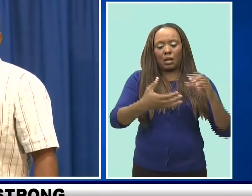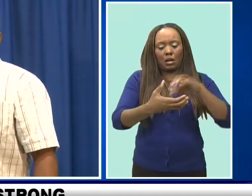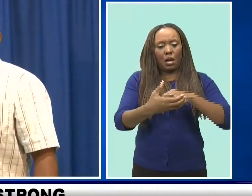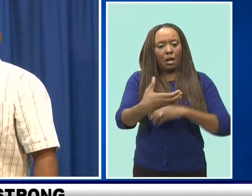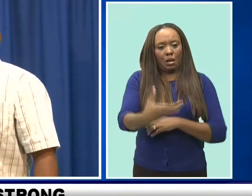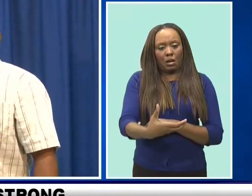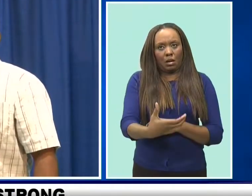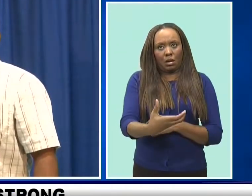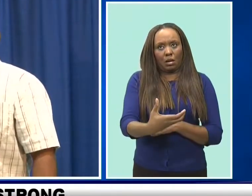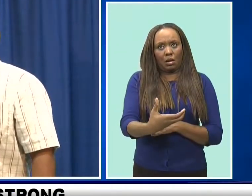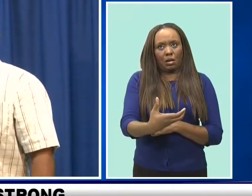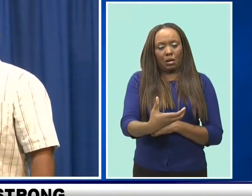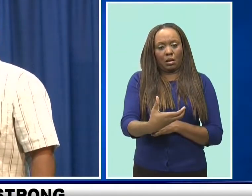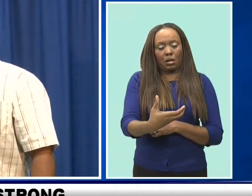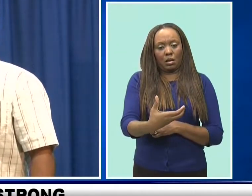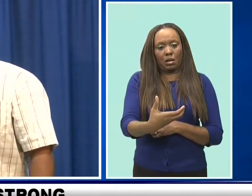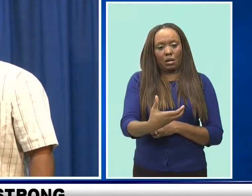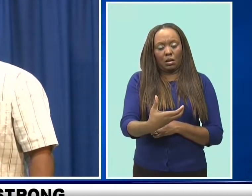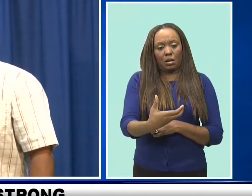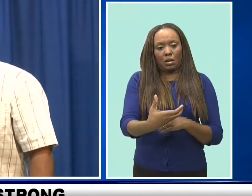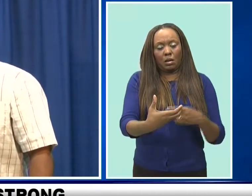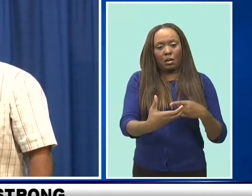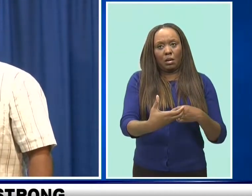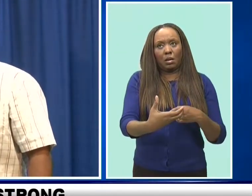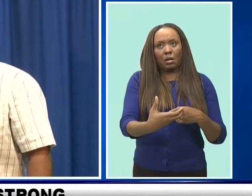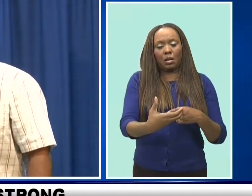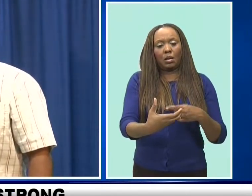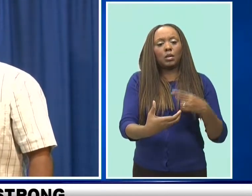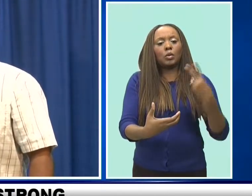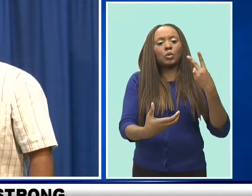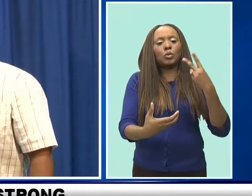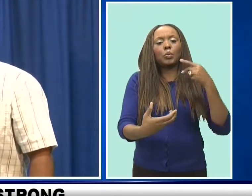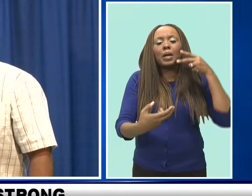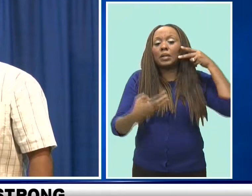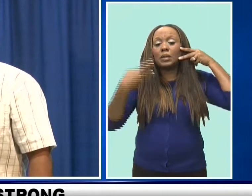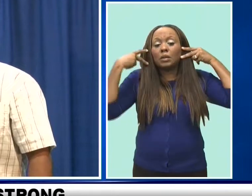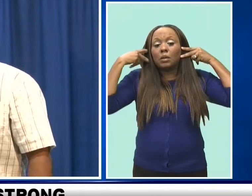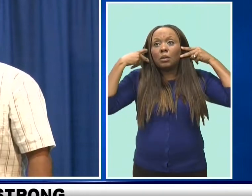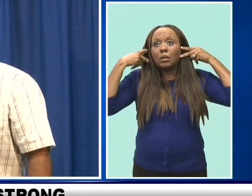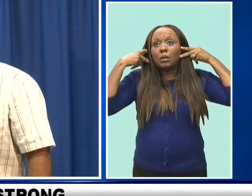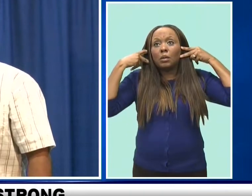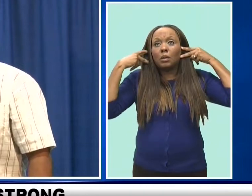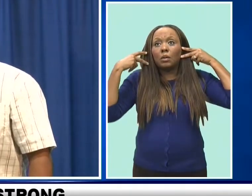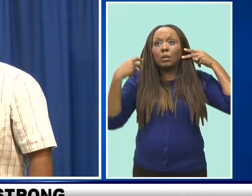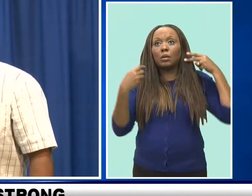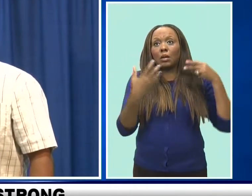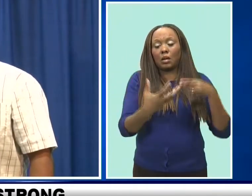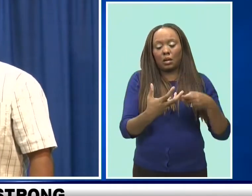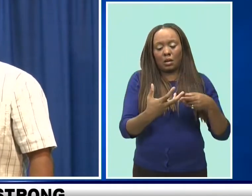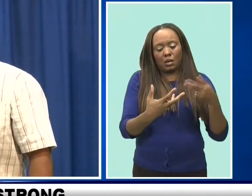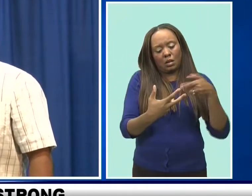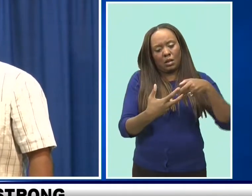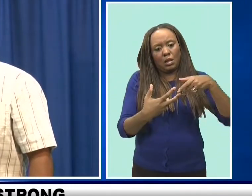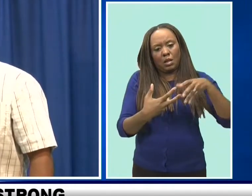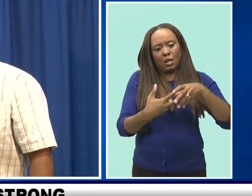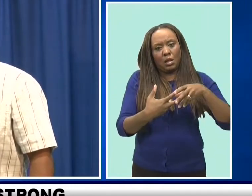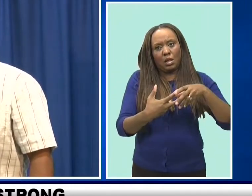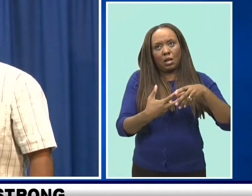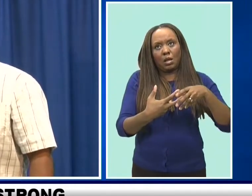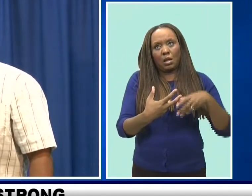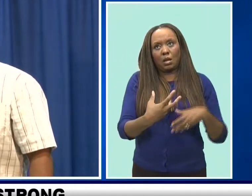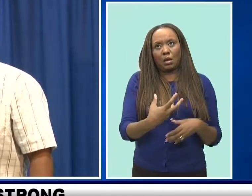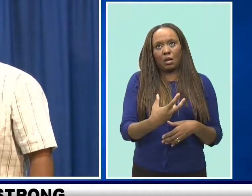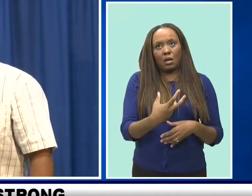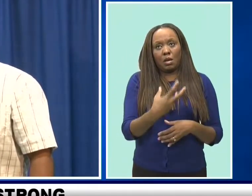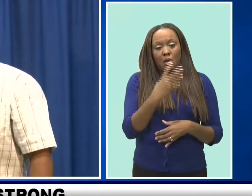right? And he has the two bands in a position that he can then place the mask over his